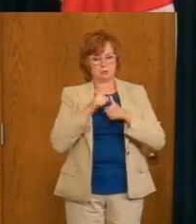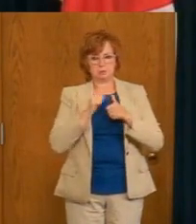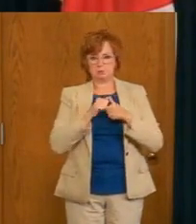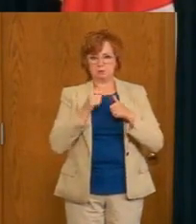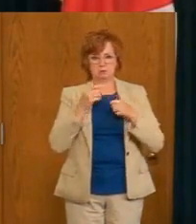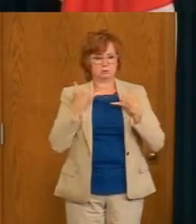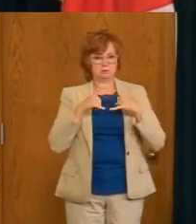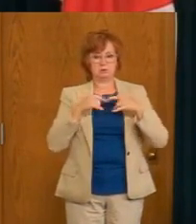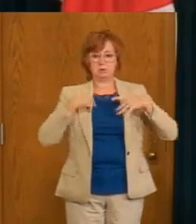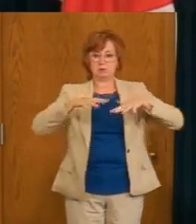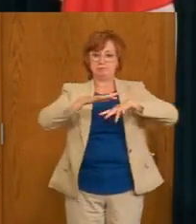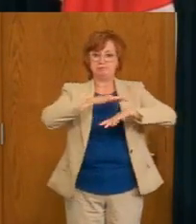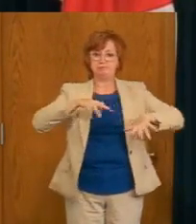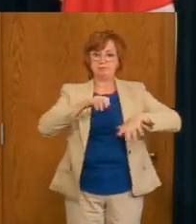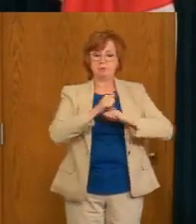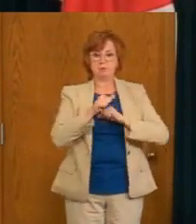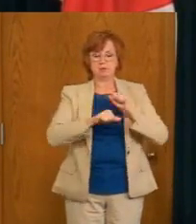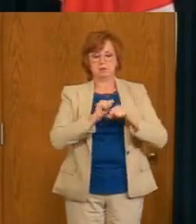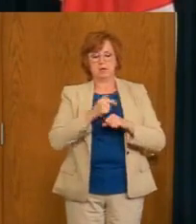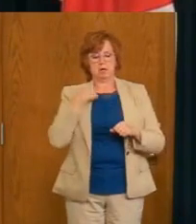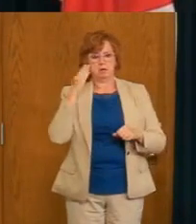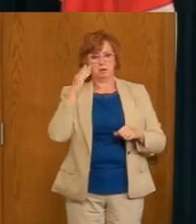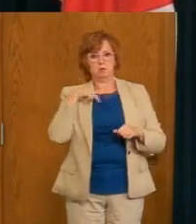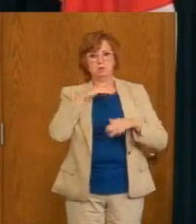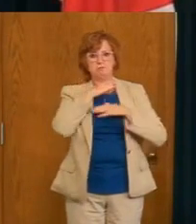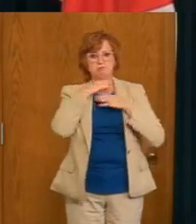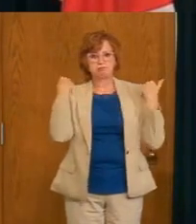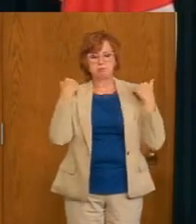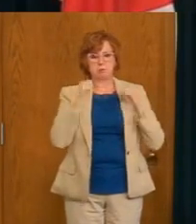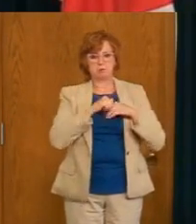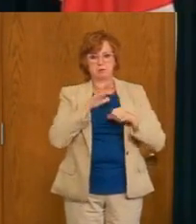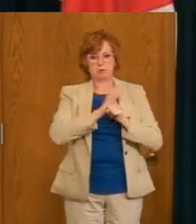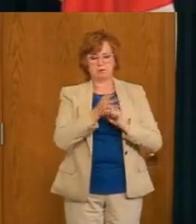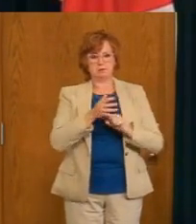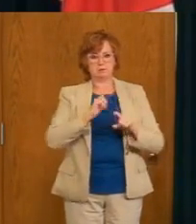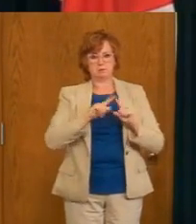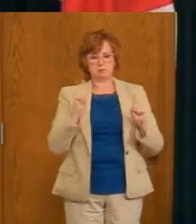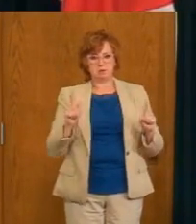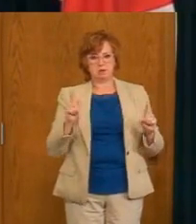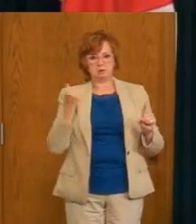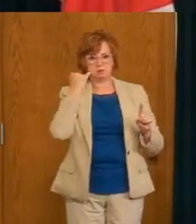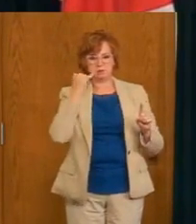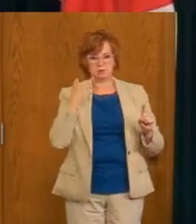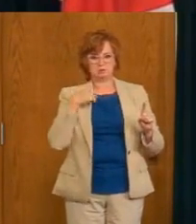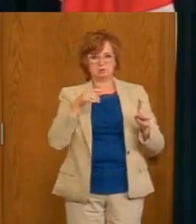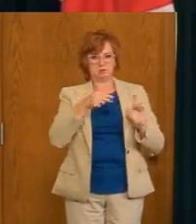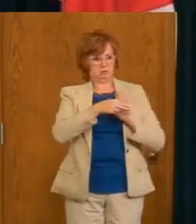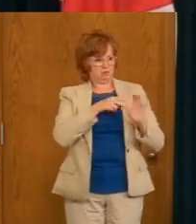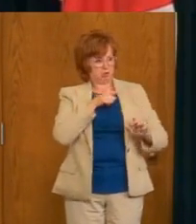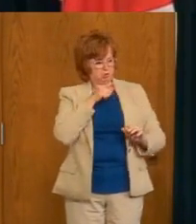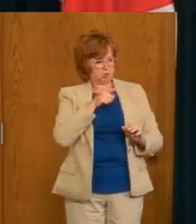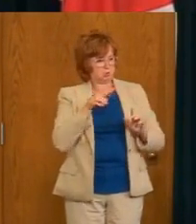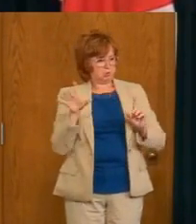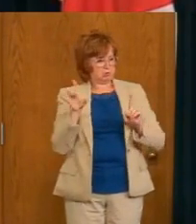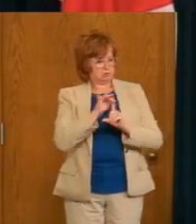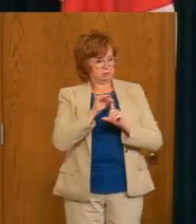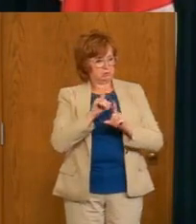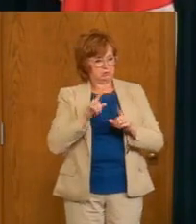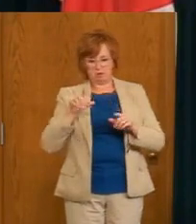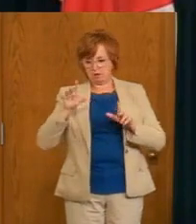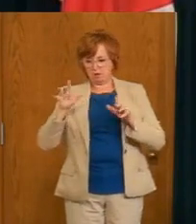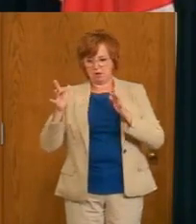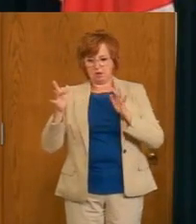myself, my colleagues, both in the health system, hospital system, public health, have been getting easier. And that's because of a reduction in